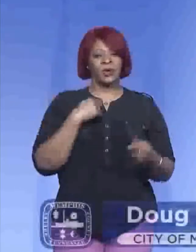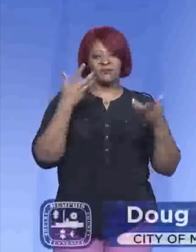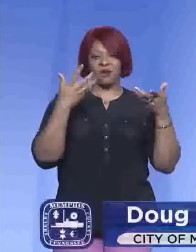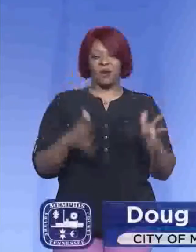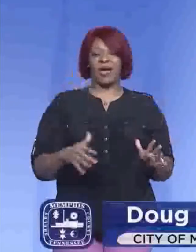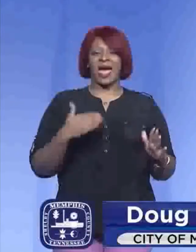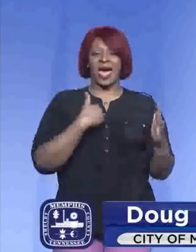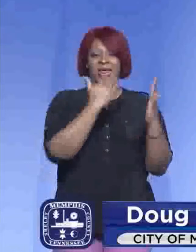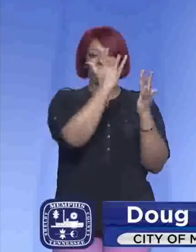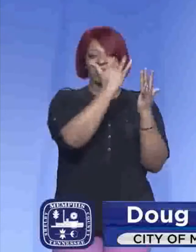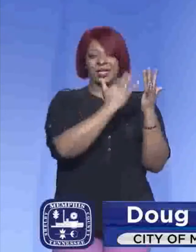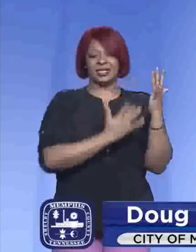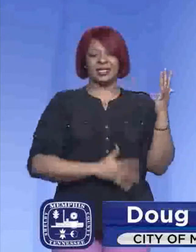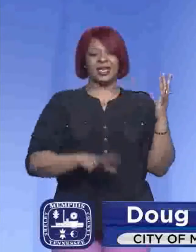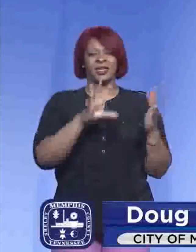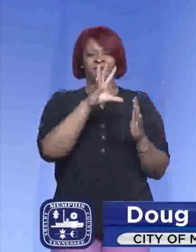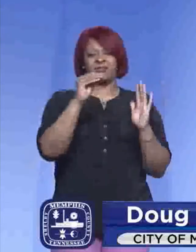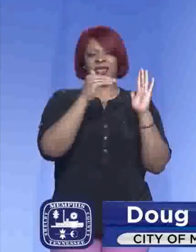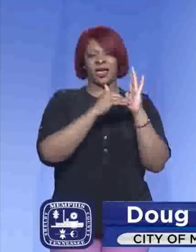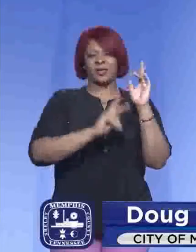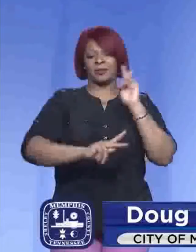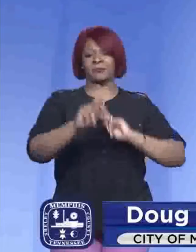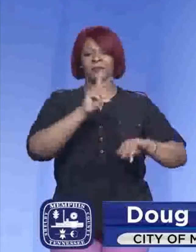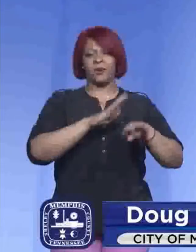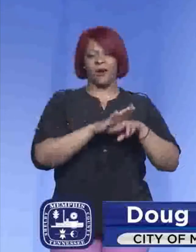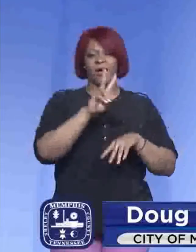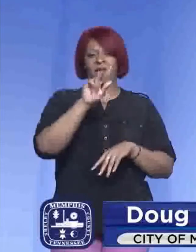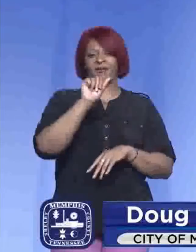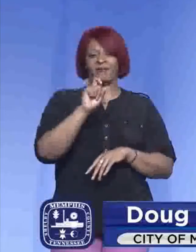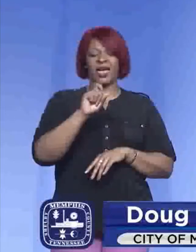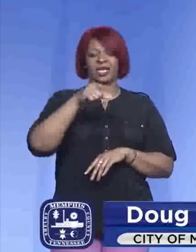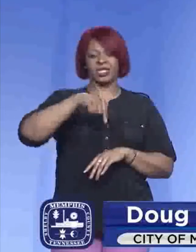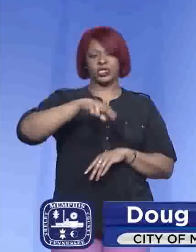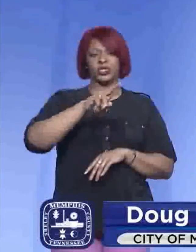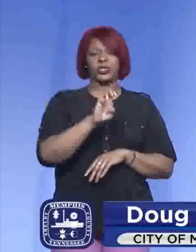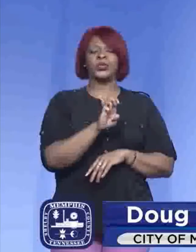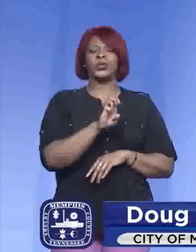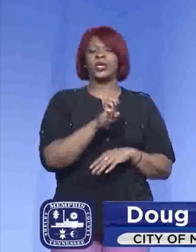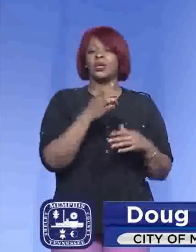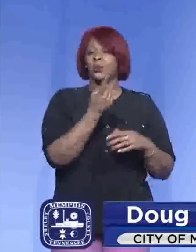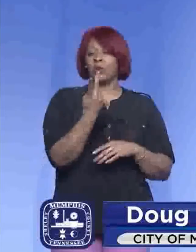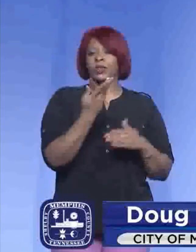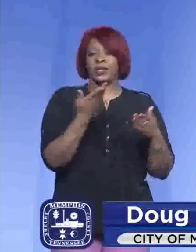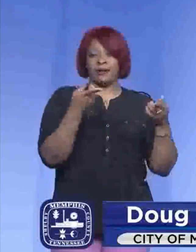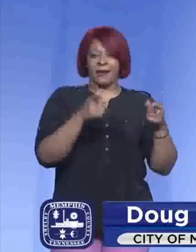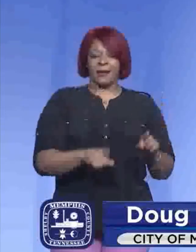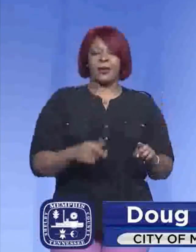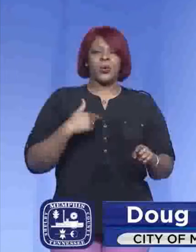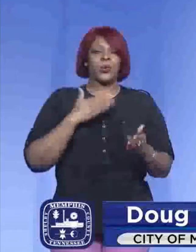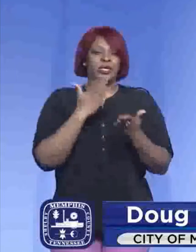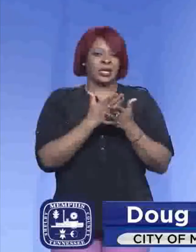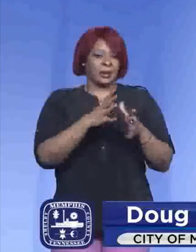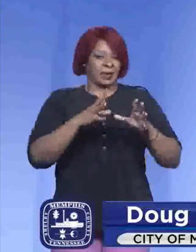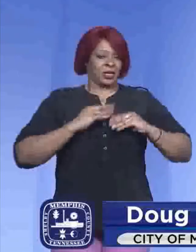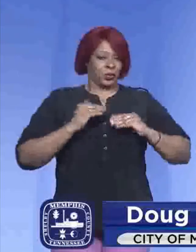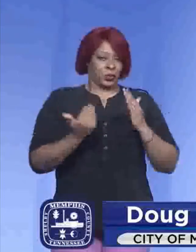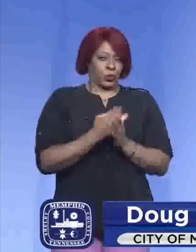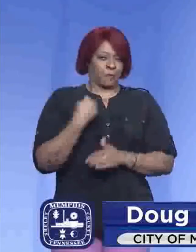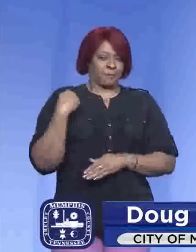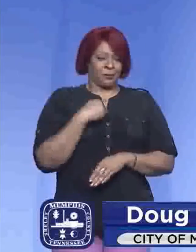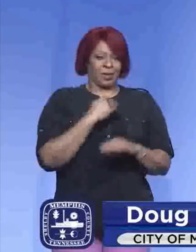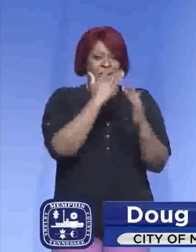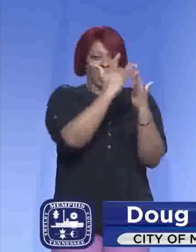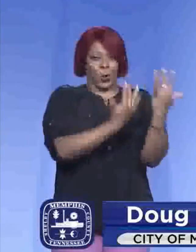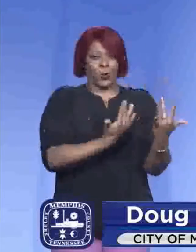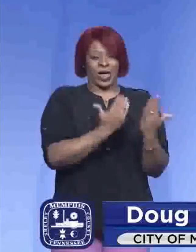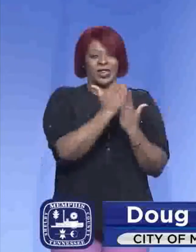had a list of 50,000 people on VaxQ. A couple of things have happened. We have stopped accepting new members into